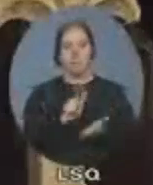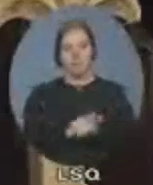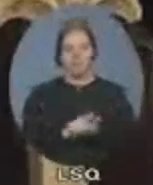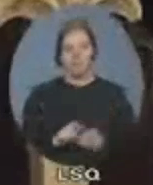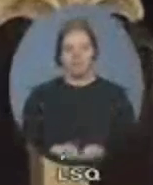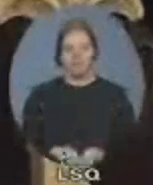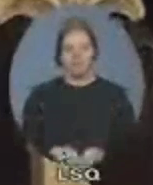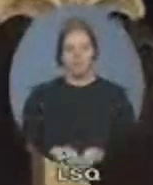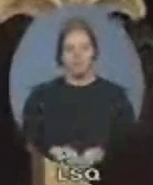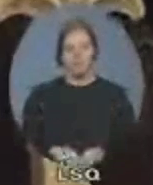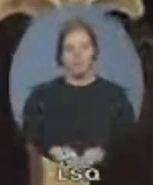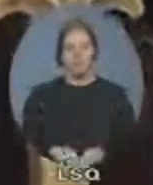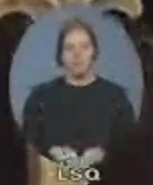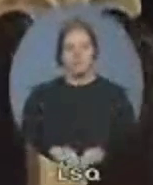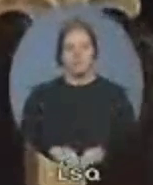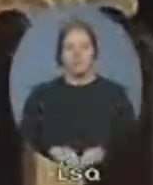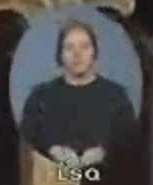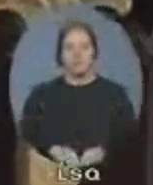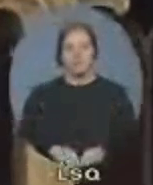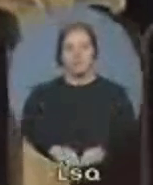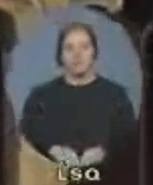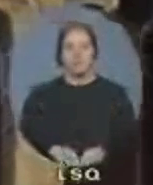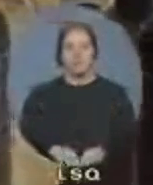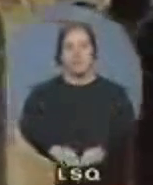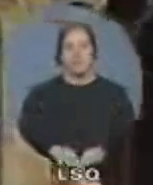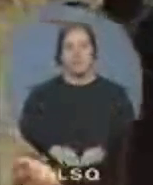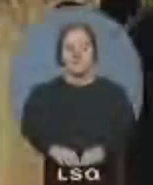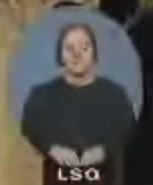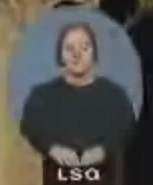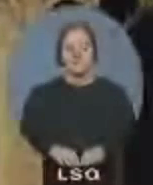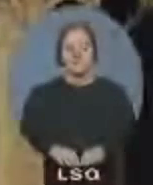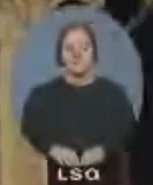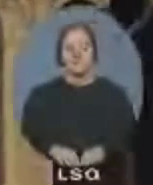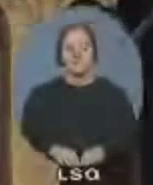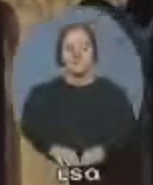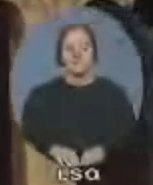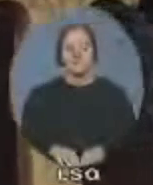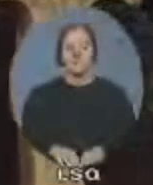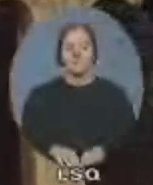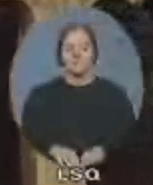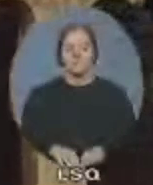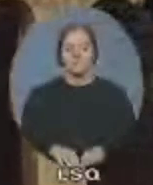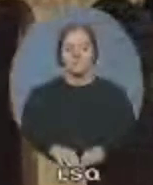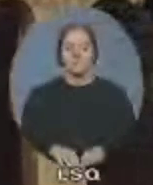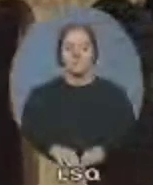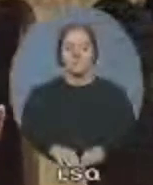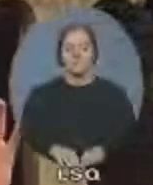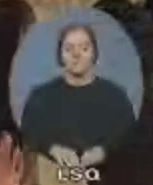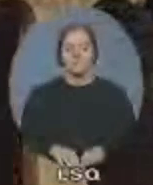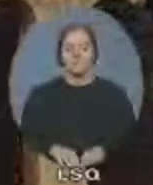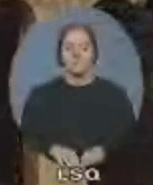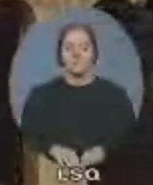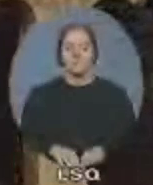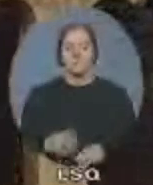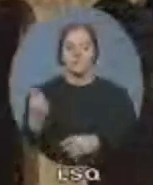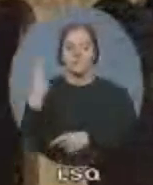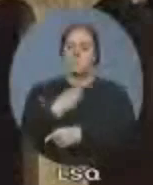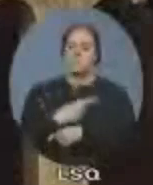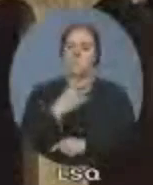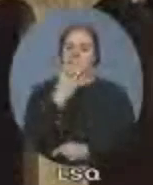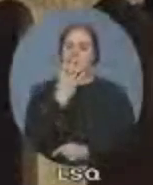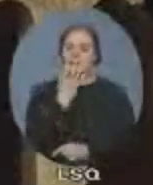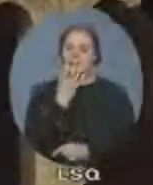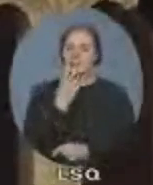Speaker, on October 12, 2006, a very sad day, the Conservatives sold out the softwood lumber industry. Right. Over 10,000